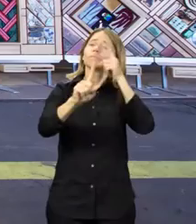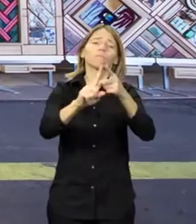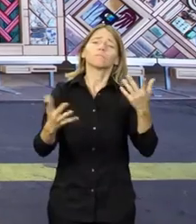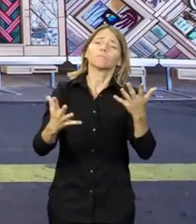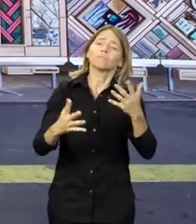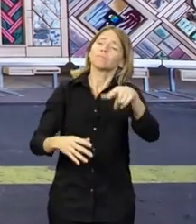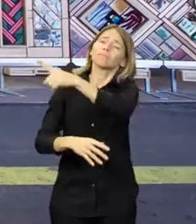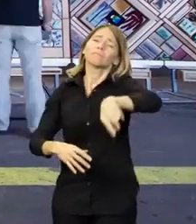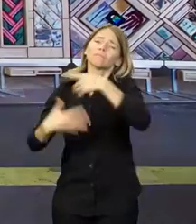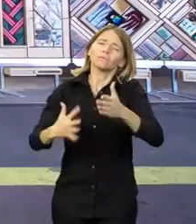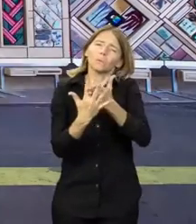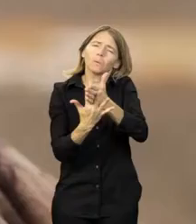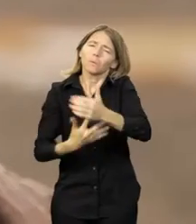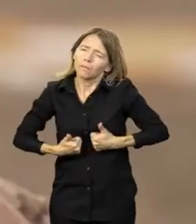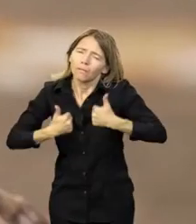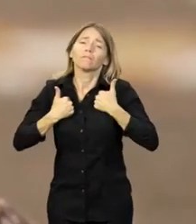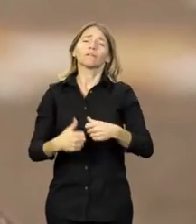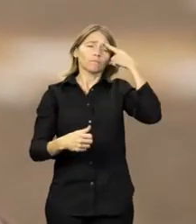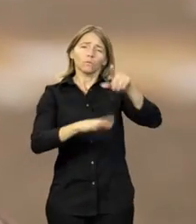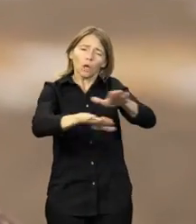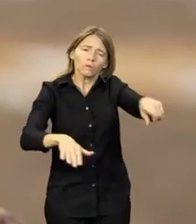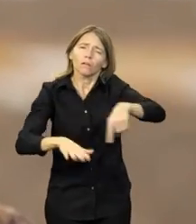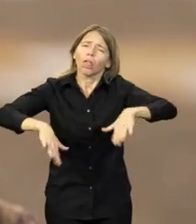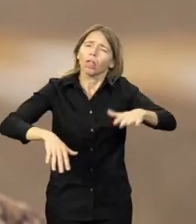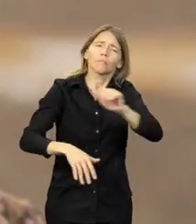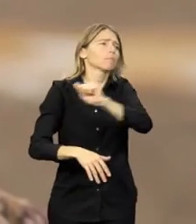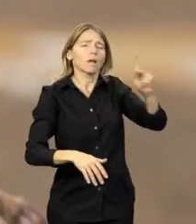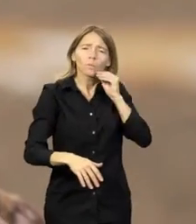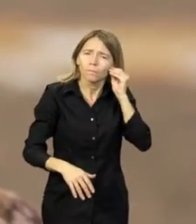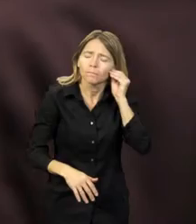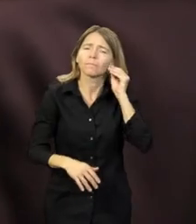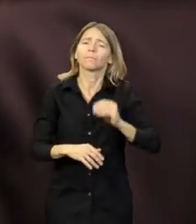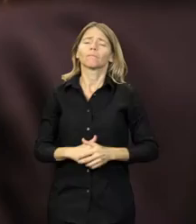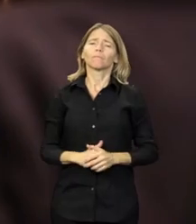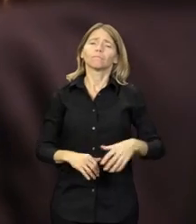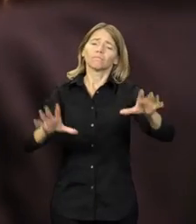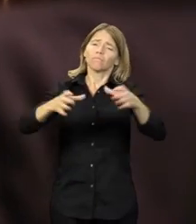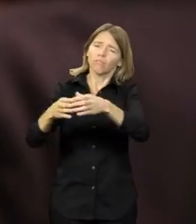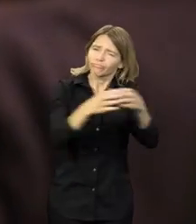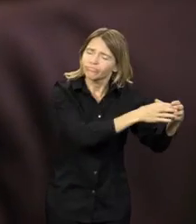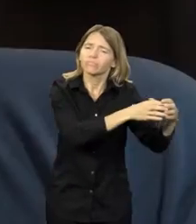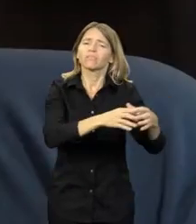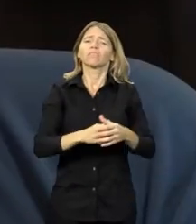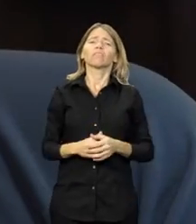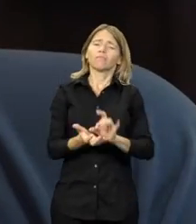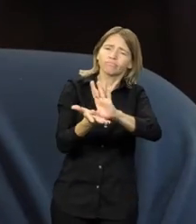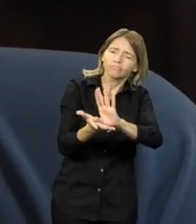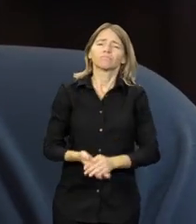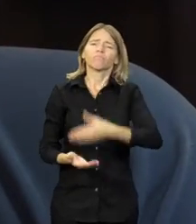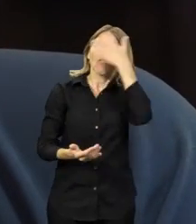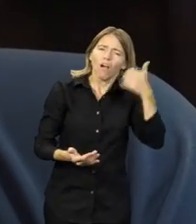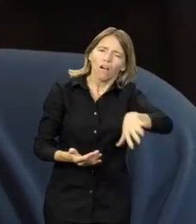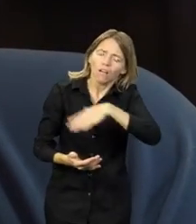I made this blanket for the survivors, and for the children who never came home. For the dispossessed, the displaced,